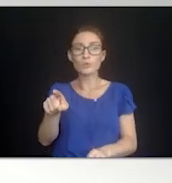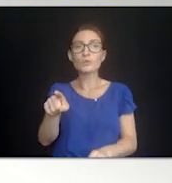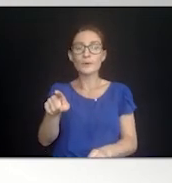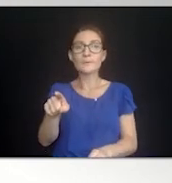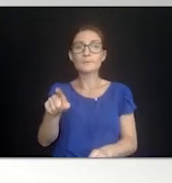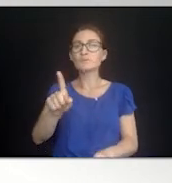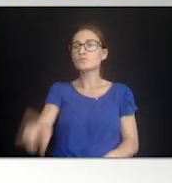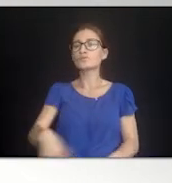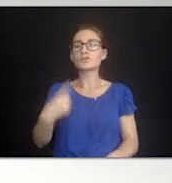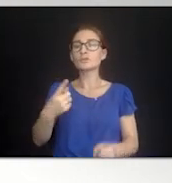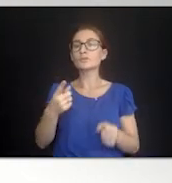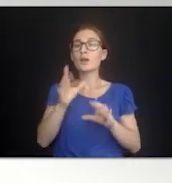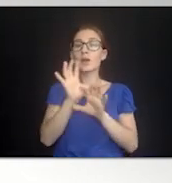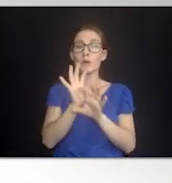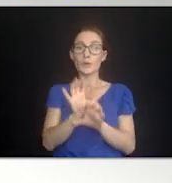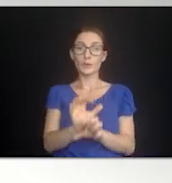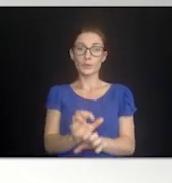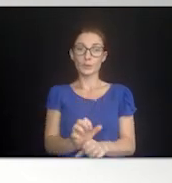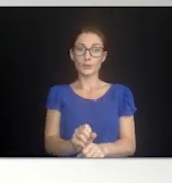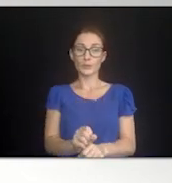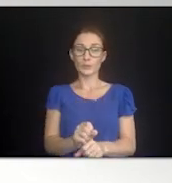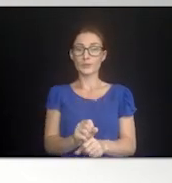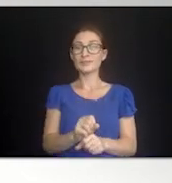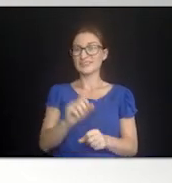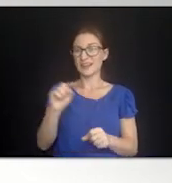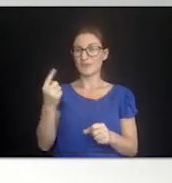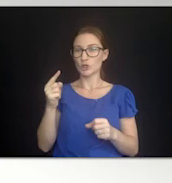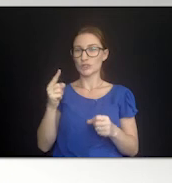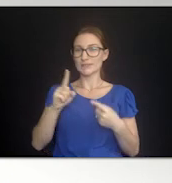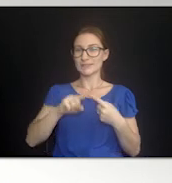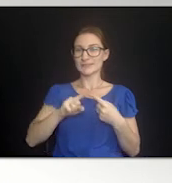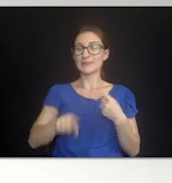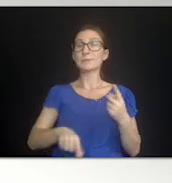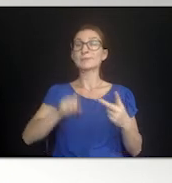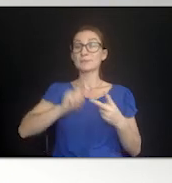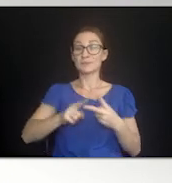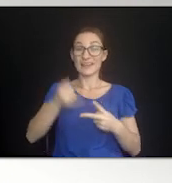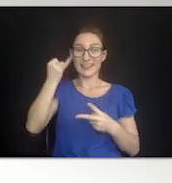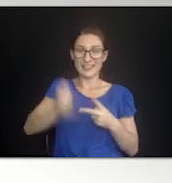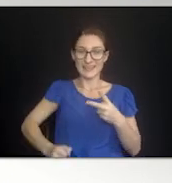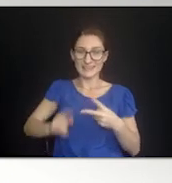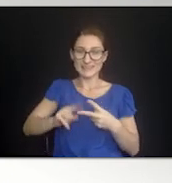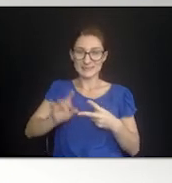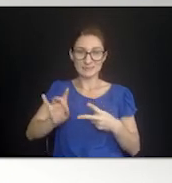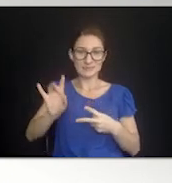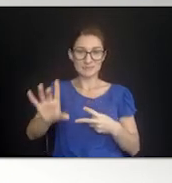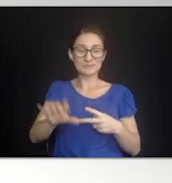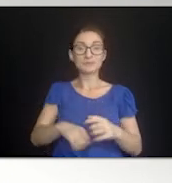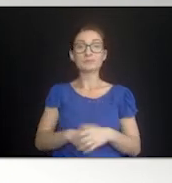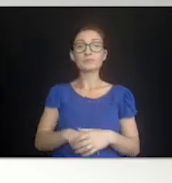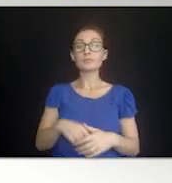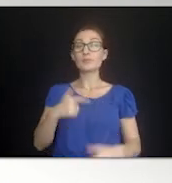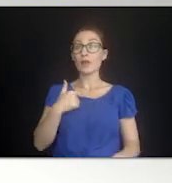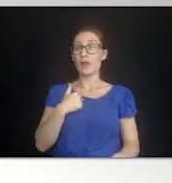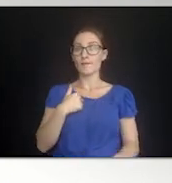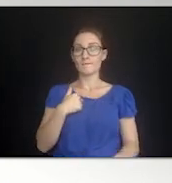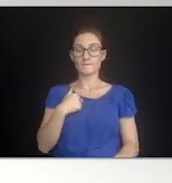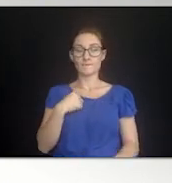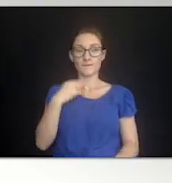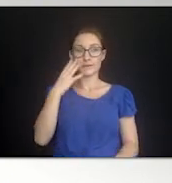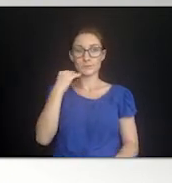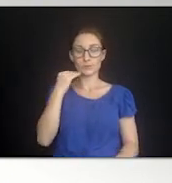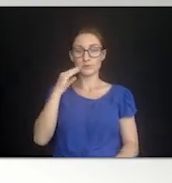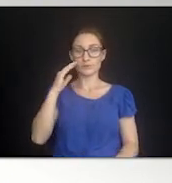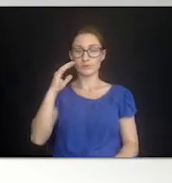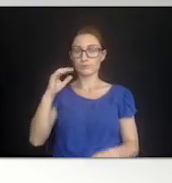you, grow into it. That's the first thing. And the last thing I'll leave you with is I've been, confronted